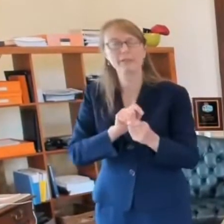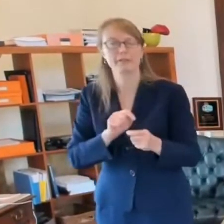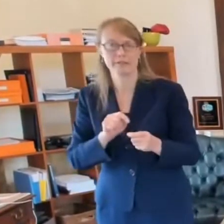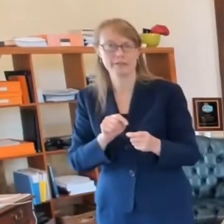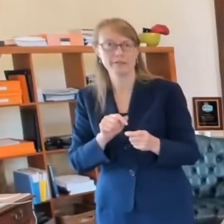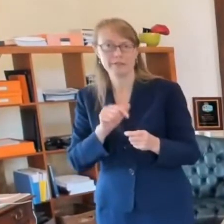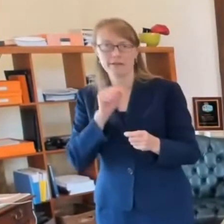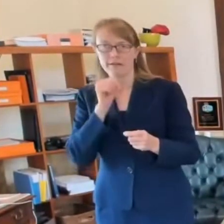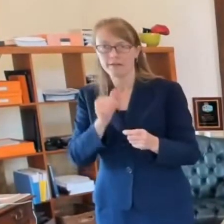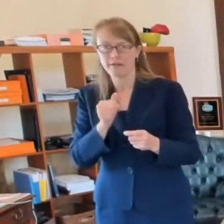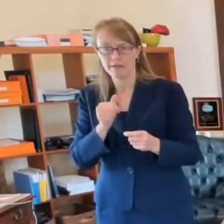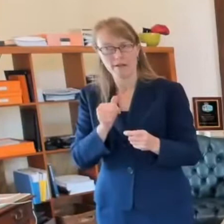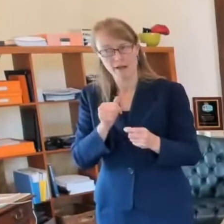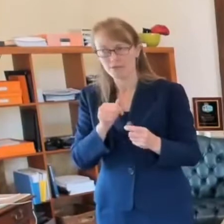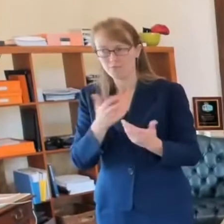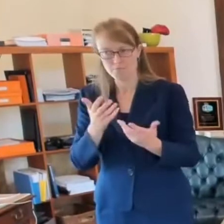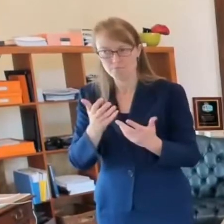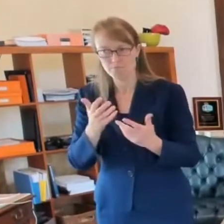blanket approach.